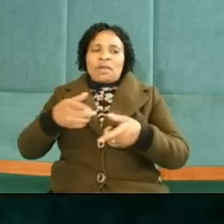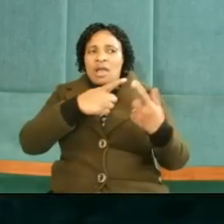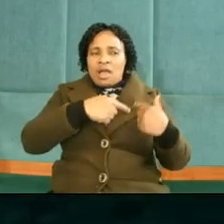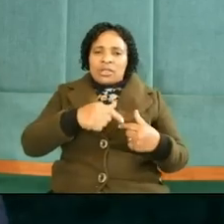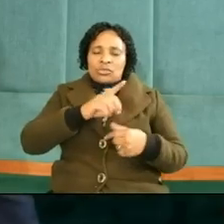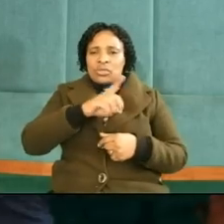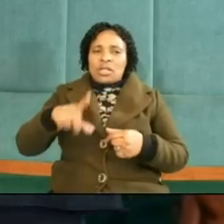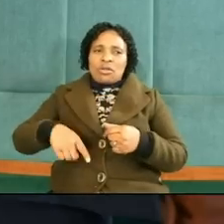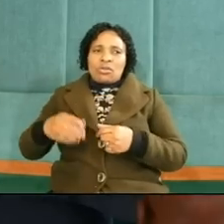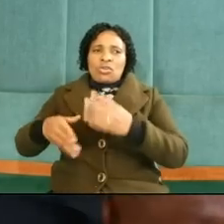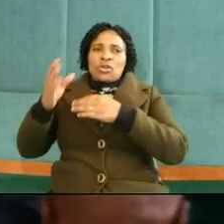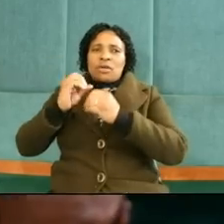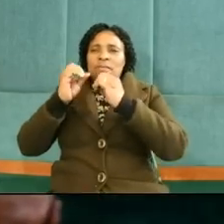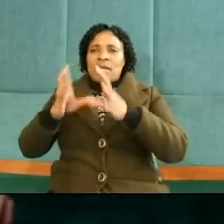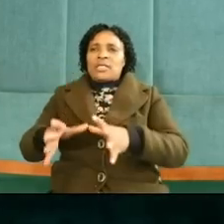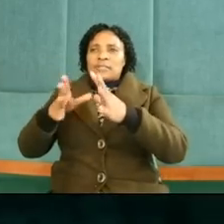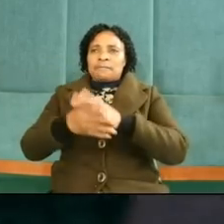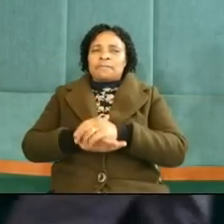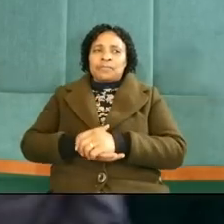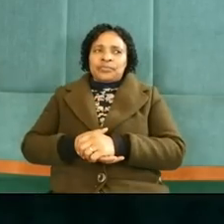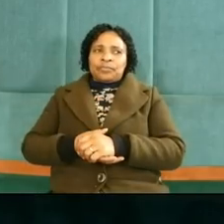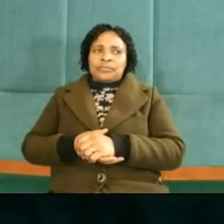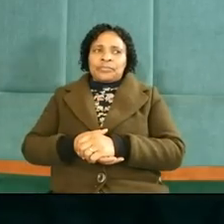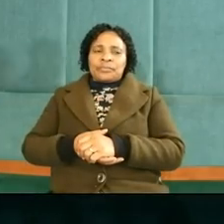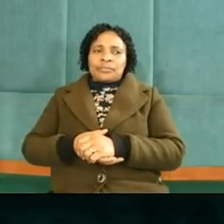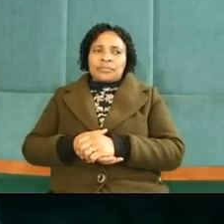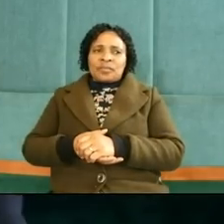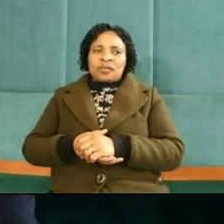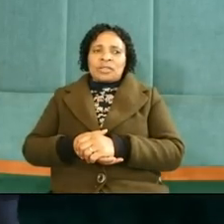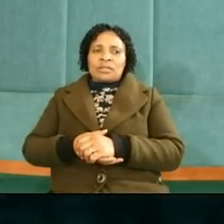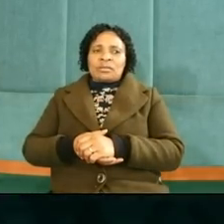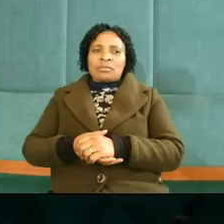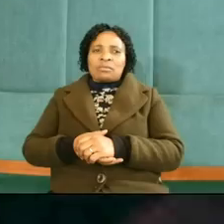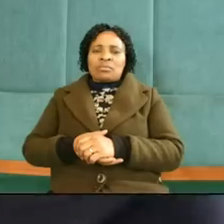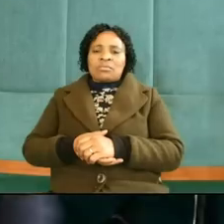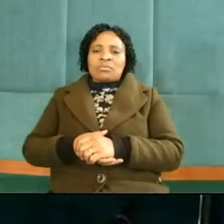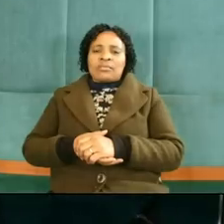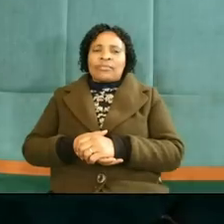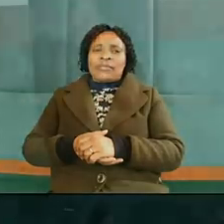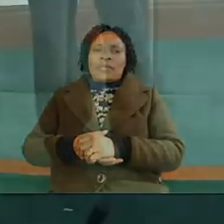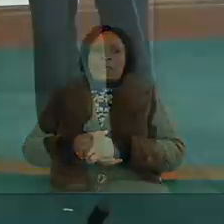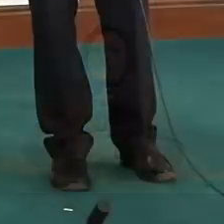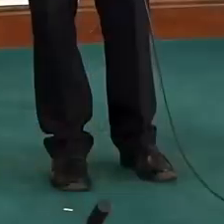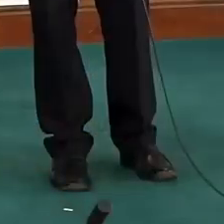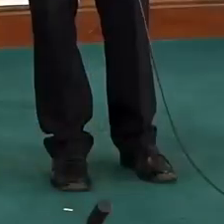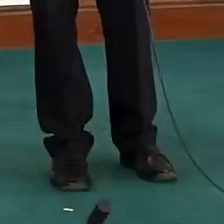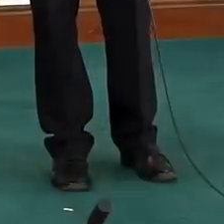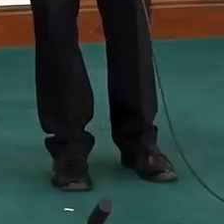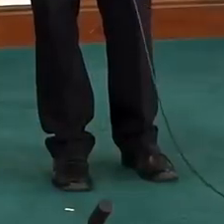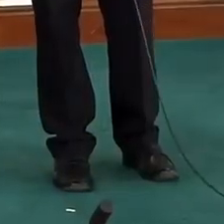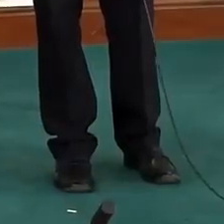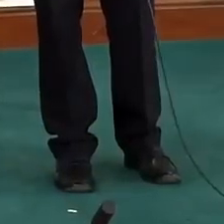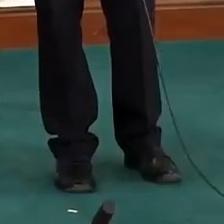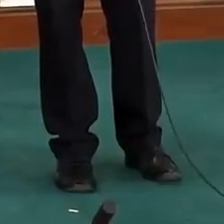you. God bless you. God bless you. Come on, pastors. Come on, come on, come on. God bless you. God bless you. God bless you.